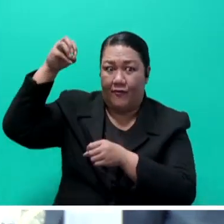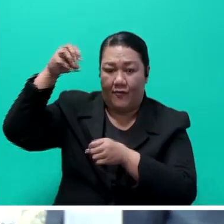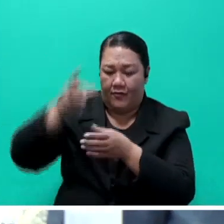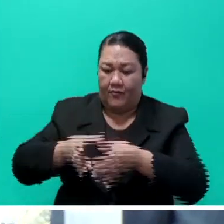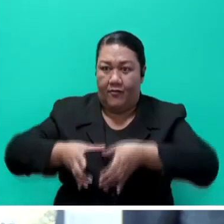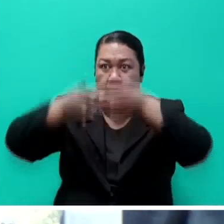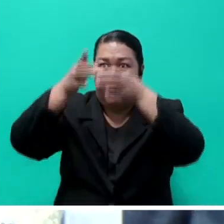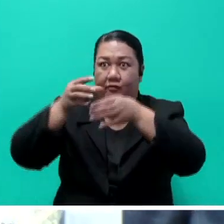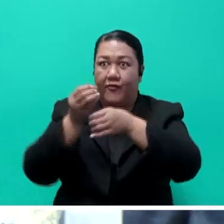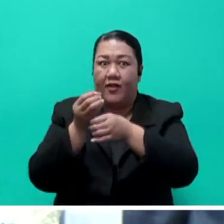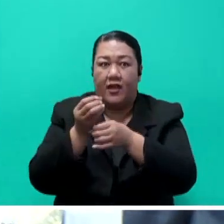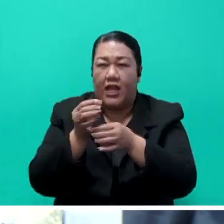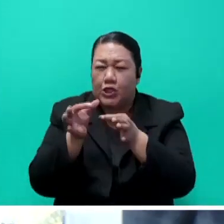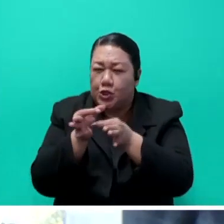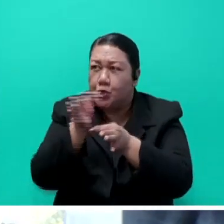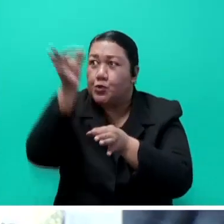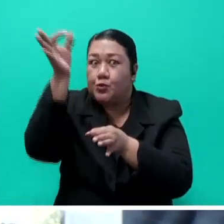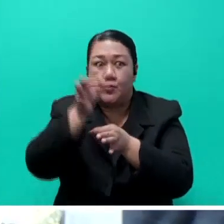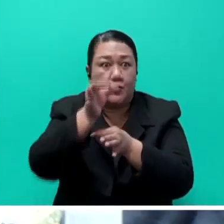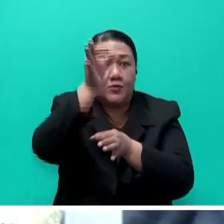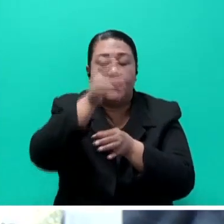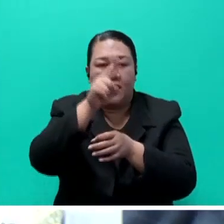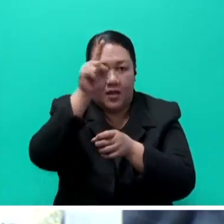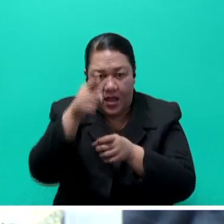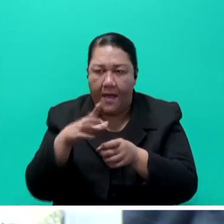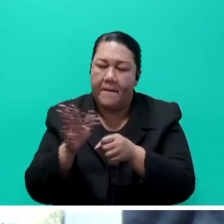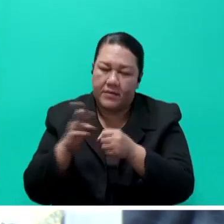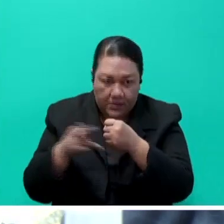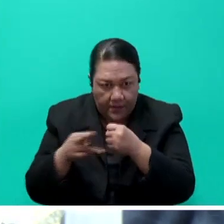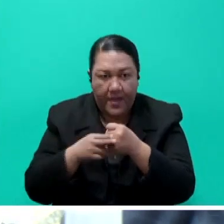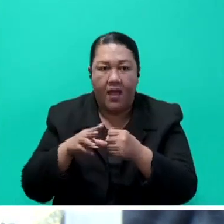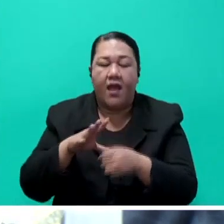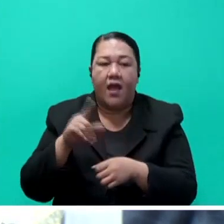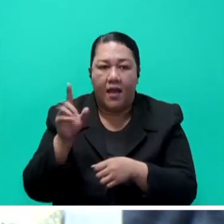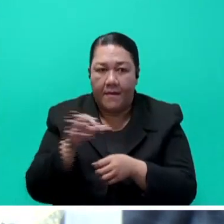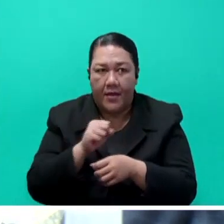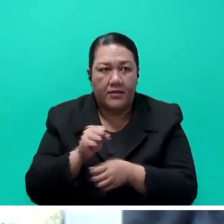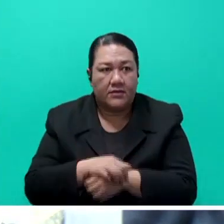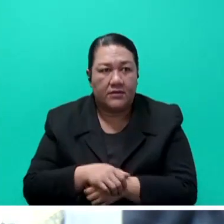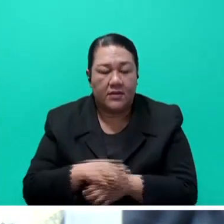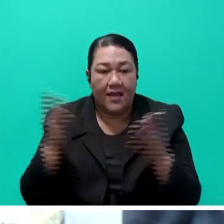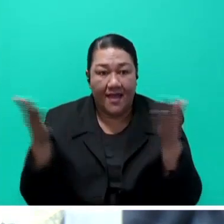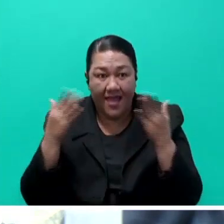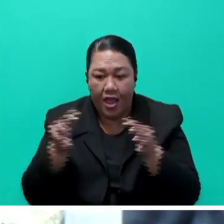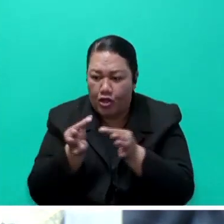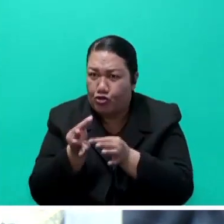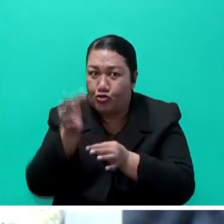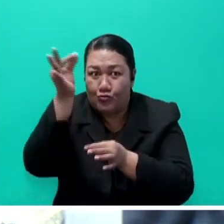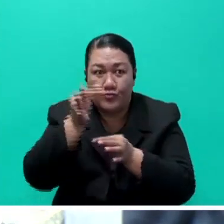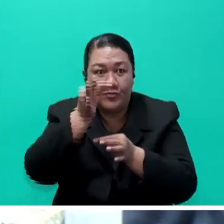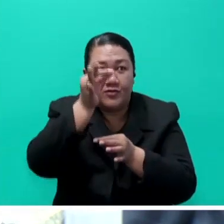heater tubes are carried during mill cleaning days. The complete replacement of air heater tubes is scheduled for